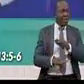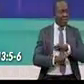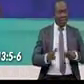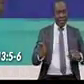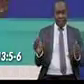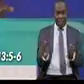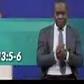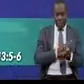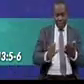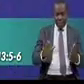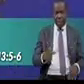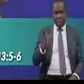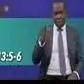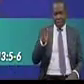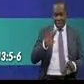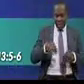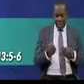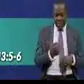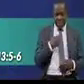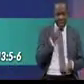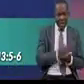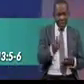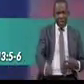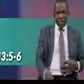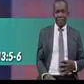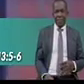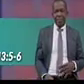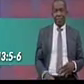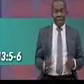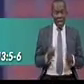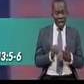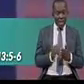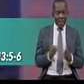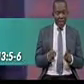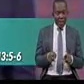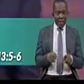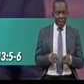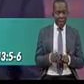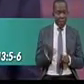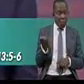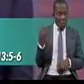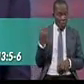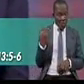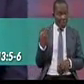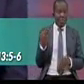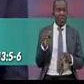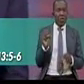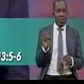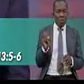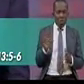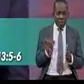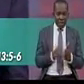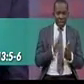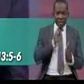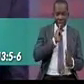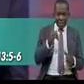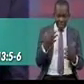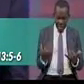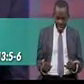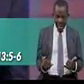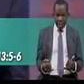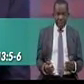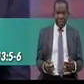As it was, so it is. Jesus said, the harlots, they go into the kingdom